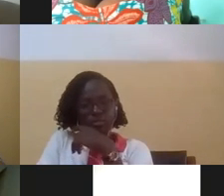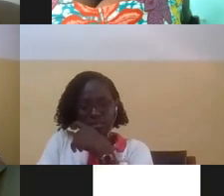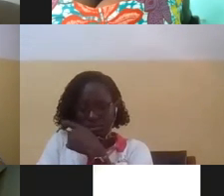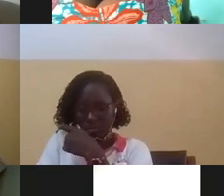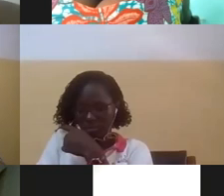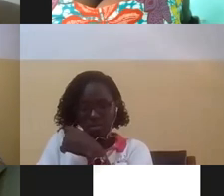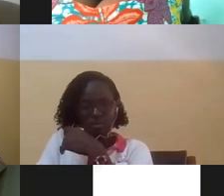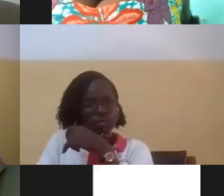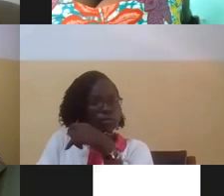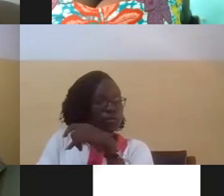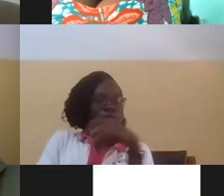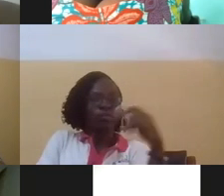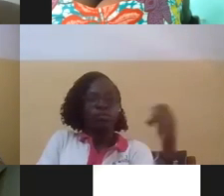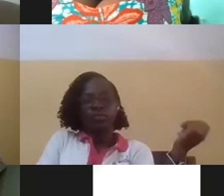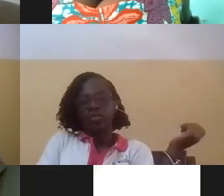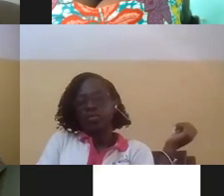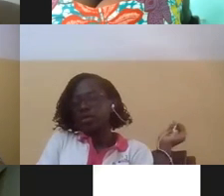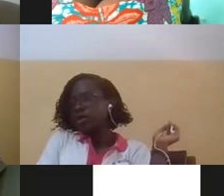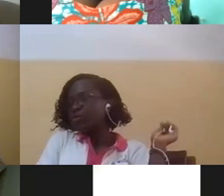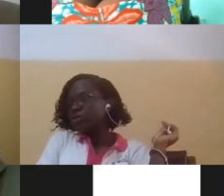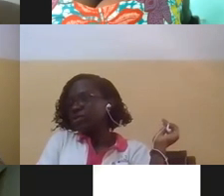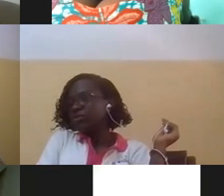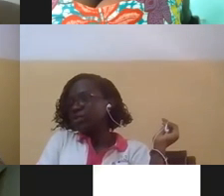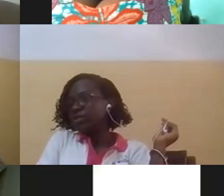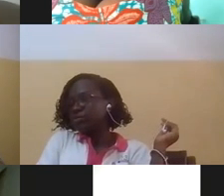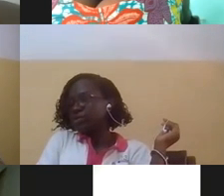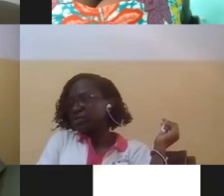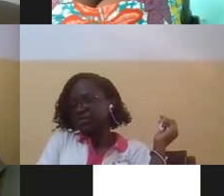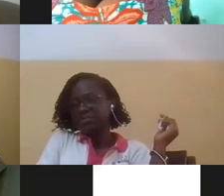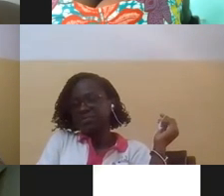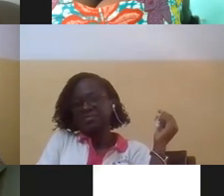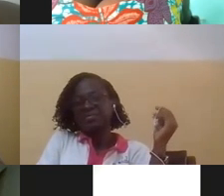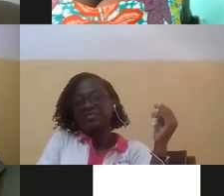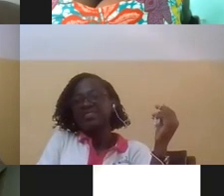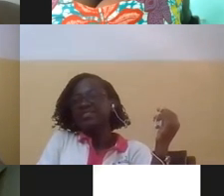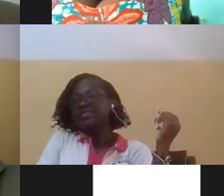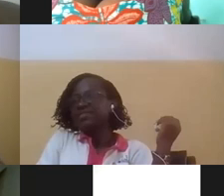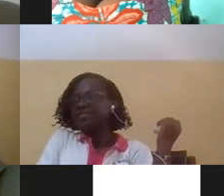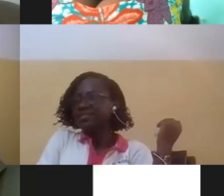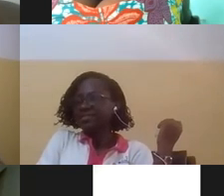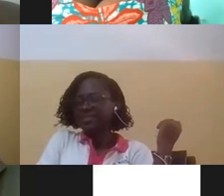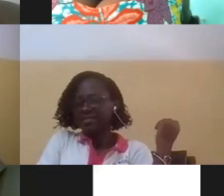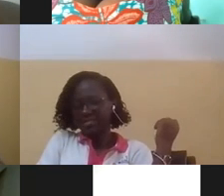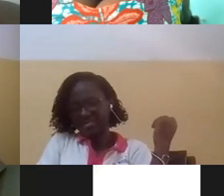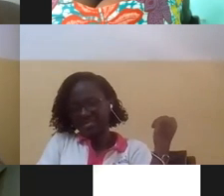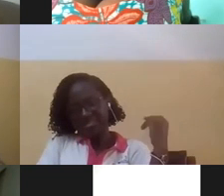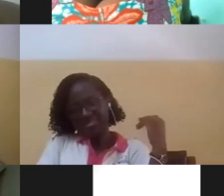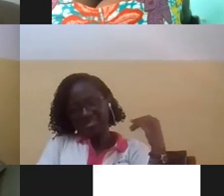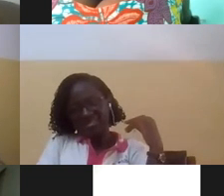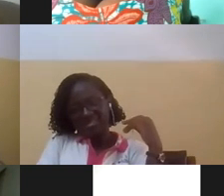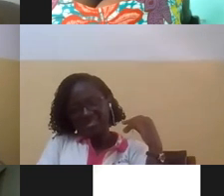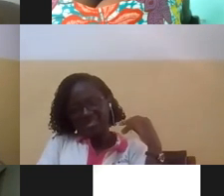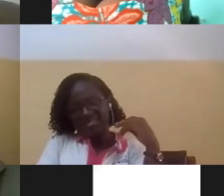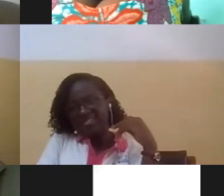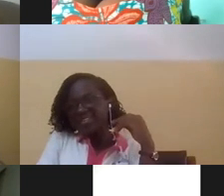conditions of our countries, we journalists, but what we must do is to interview people across the entire political spectrum